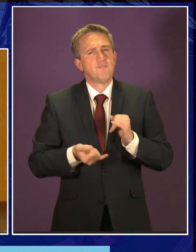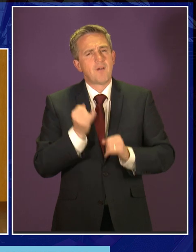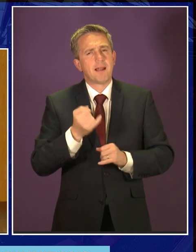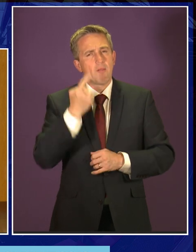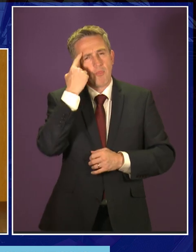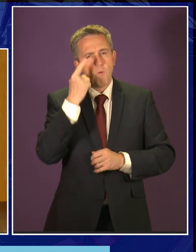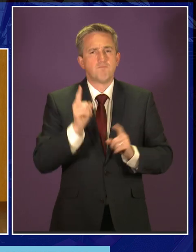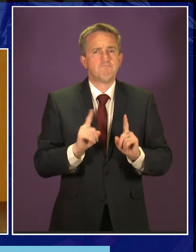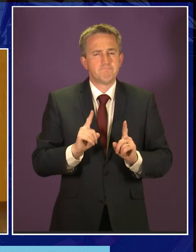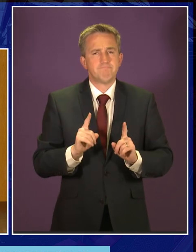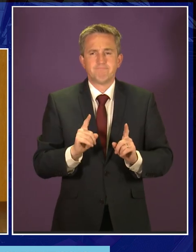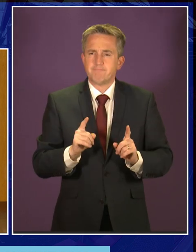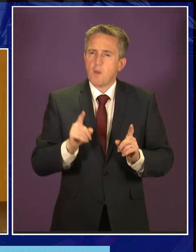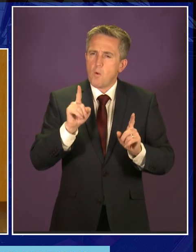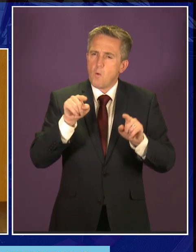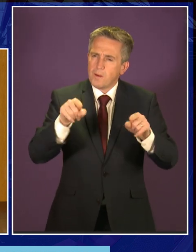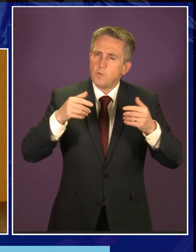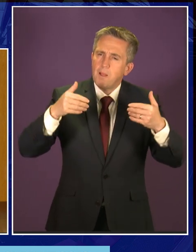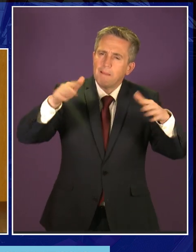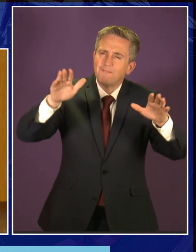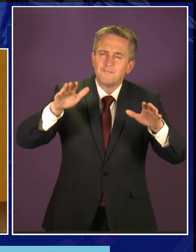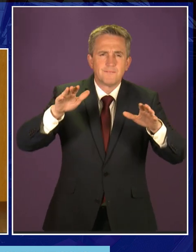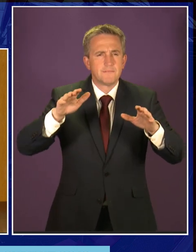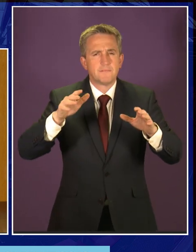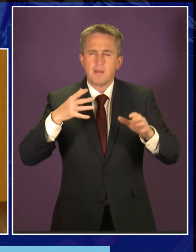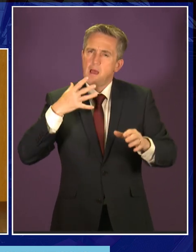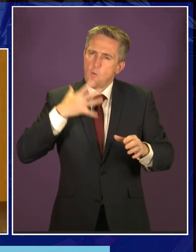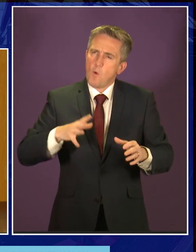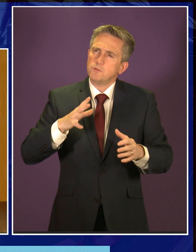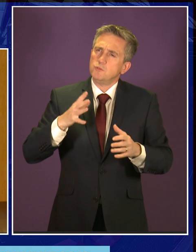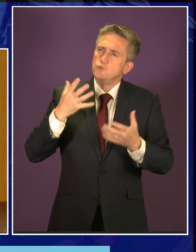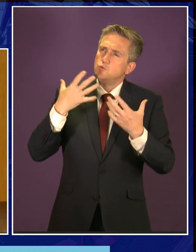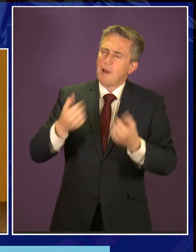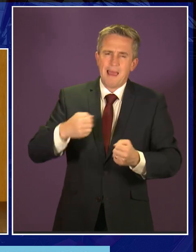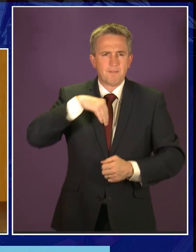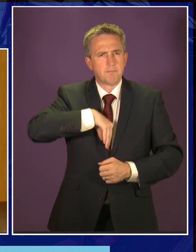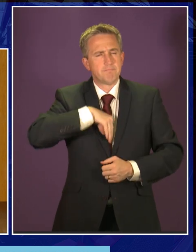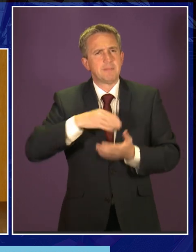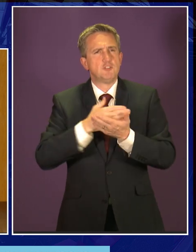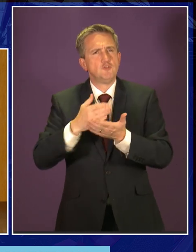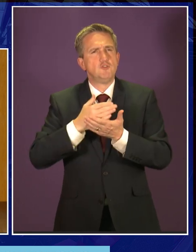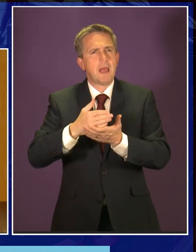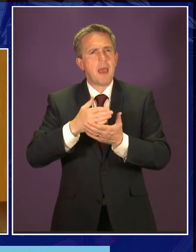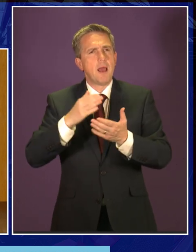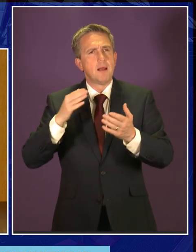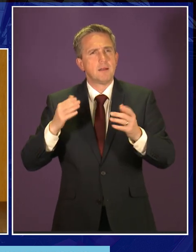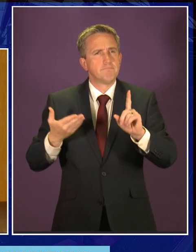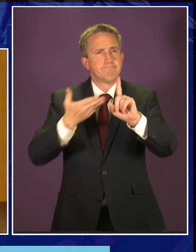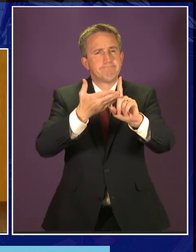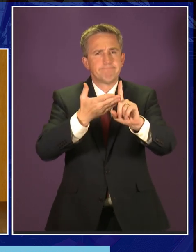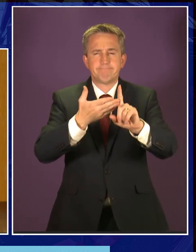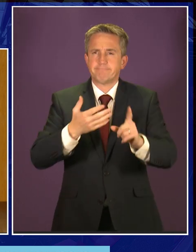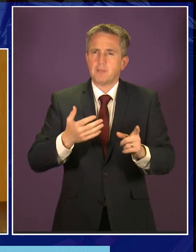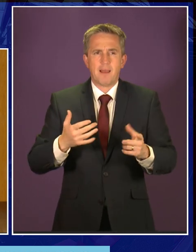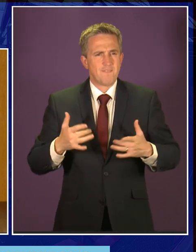is that I hope you will all leave here with a sense of shared purpose, with renewed resolve and belief in